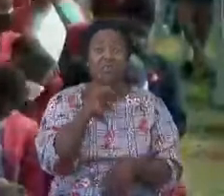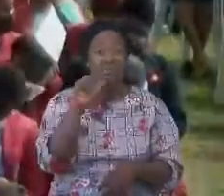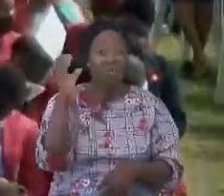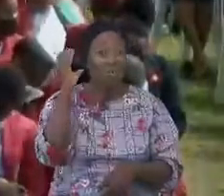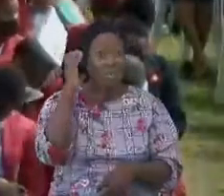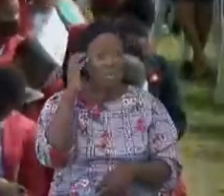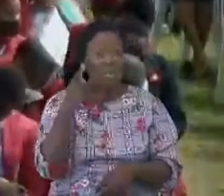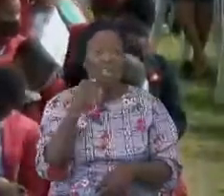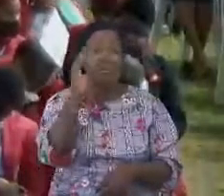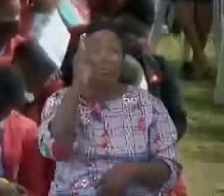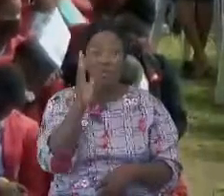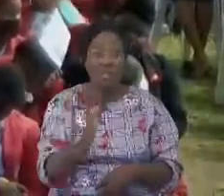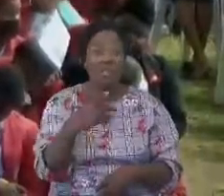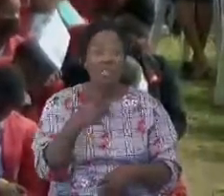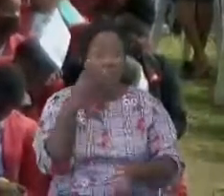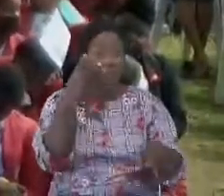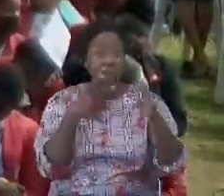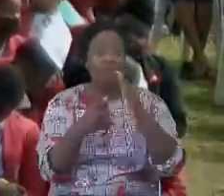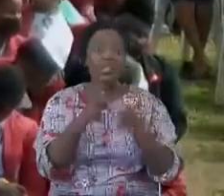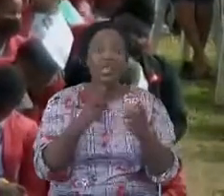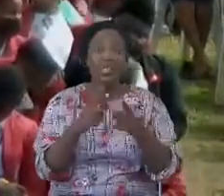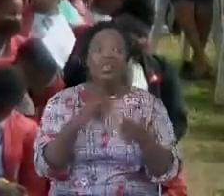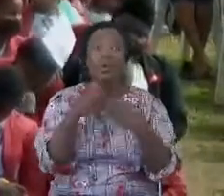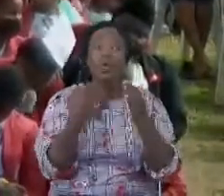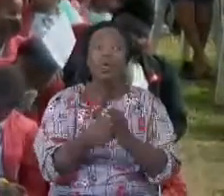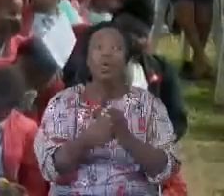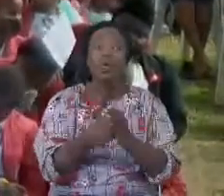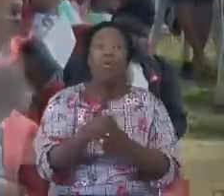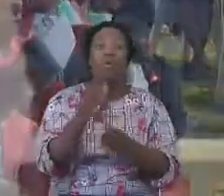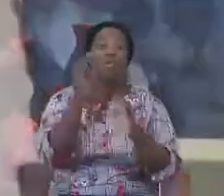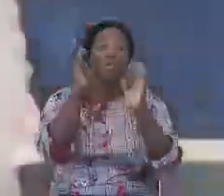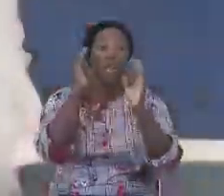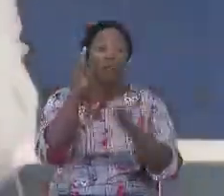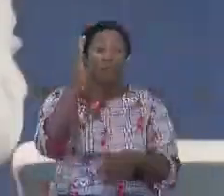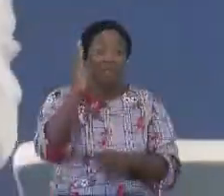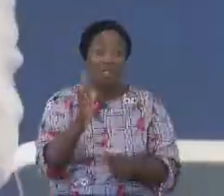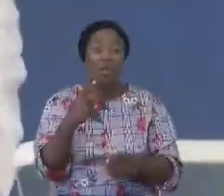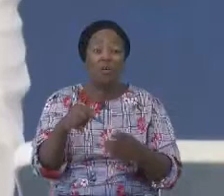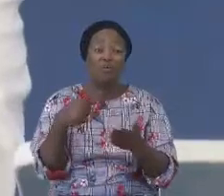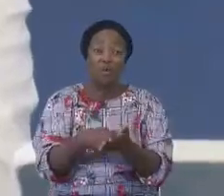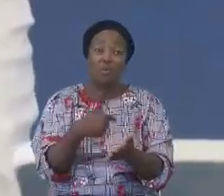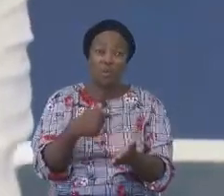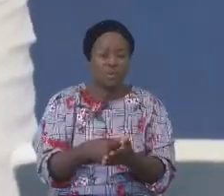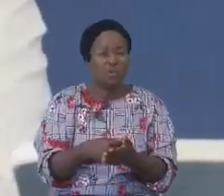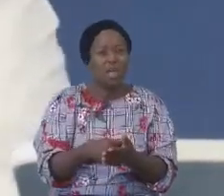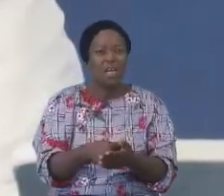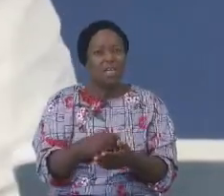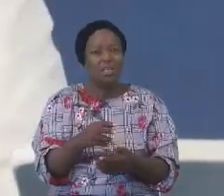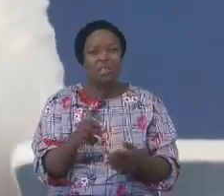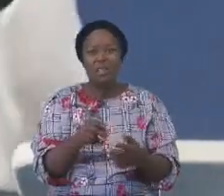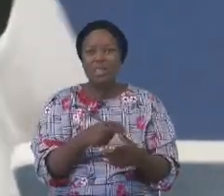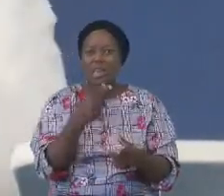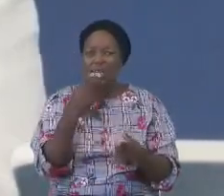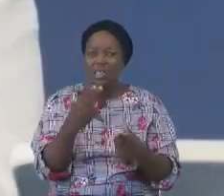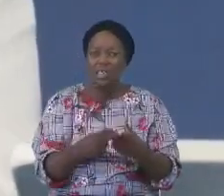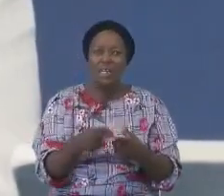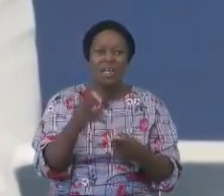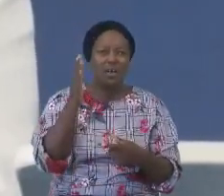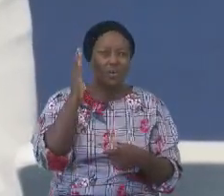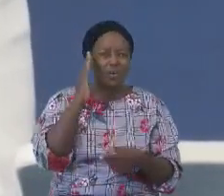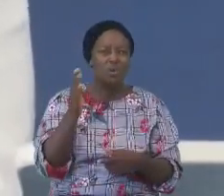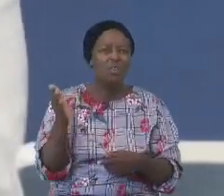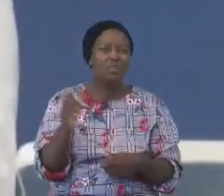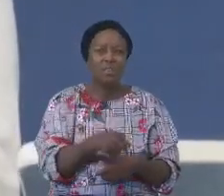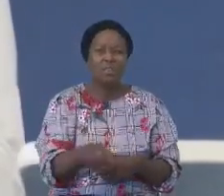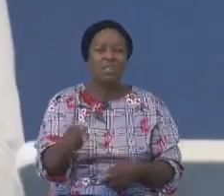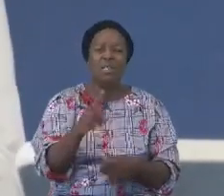will not hear him, if they will not hear the preacher, the prophet, and the proclaimer of the